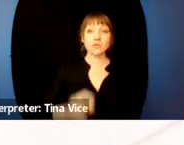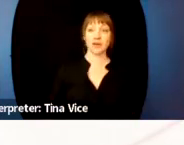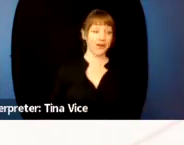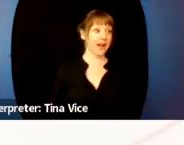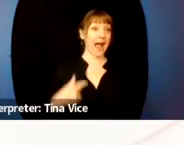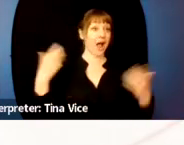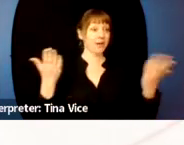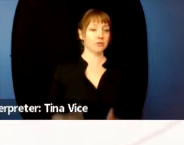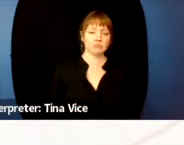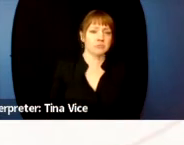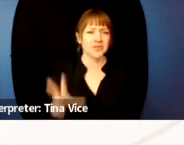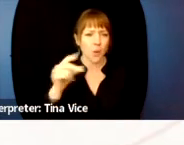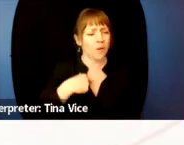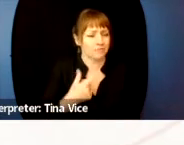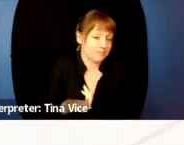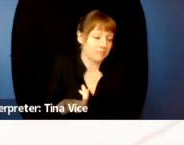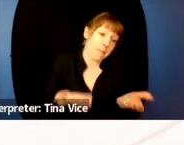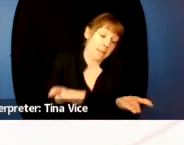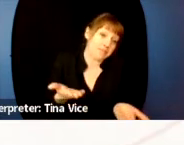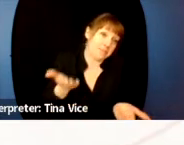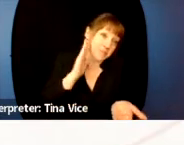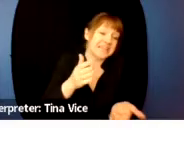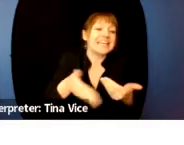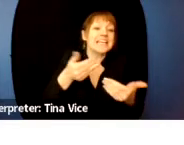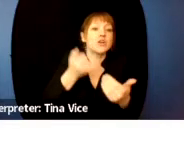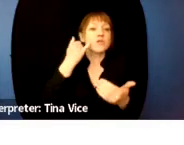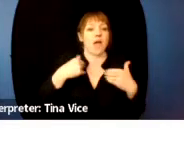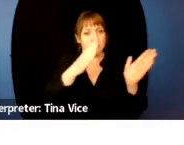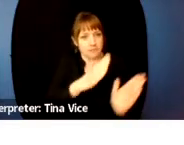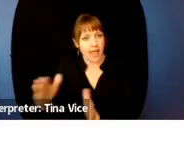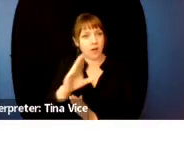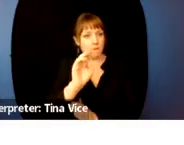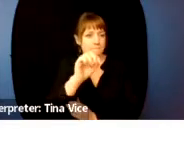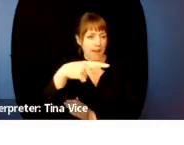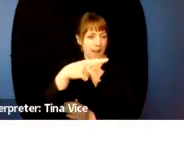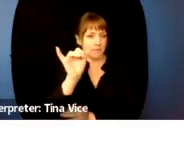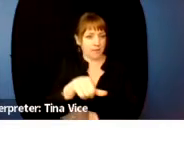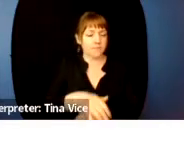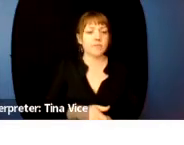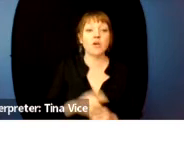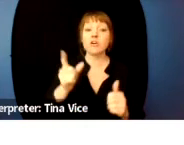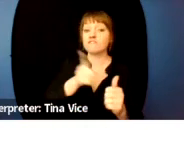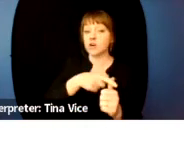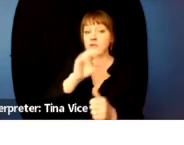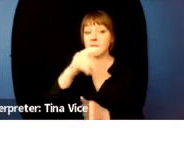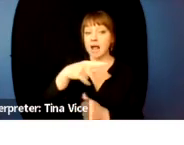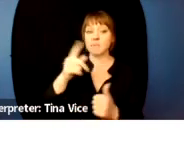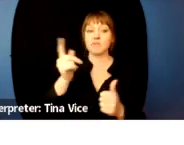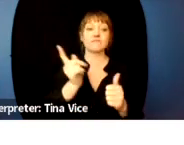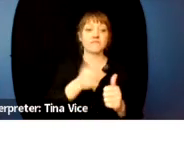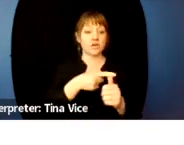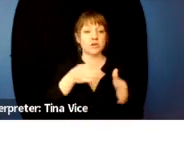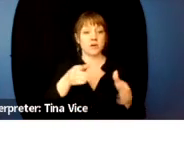I might, but it's going to be a lot easier if we do it this way. So our first map and our first guide is harm